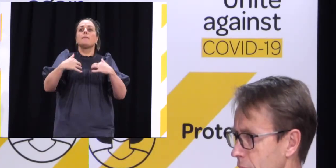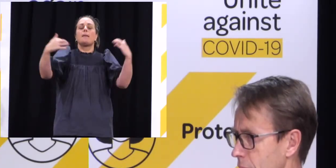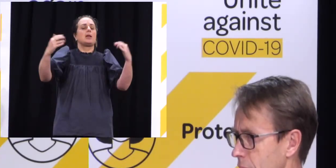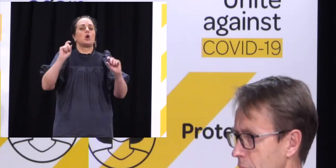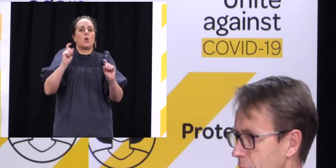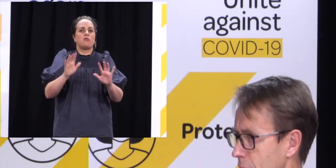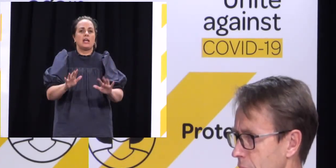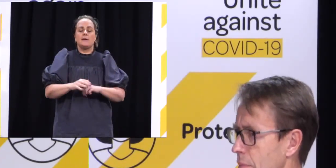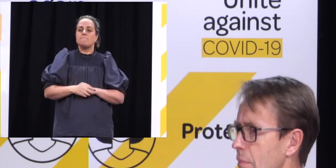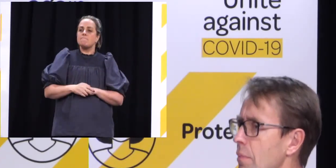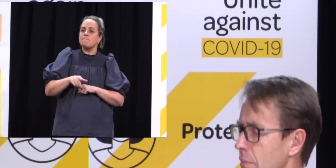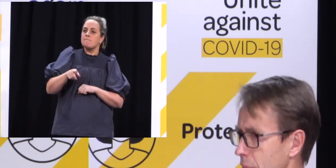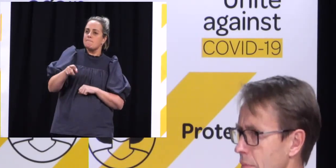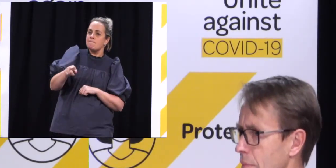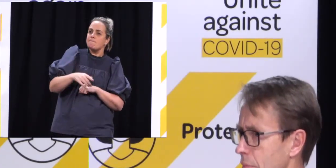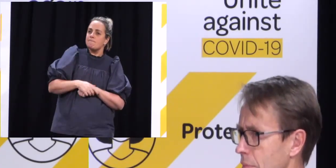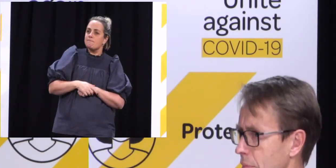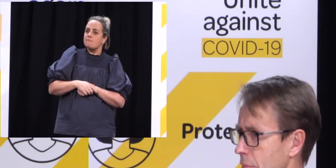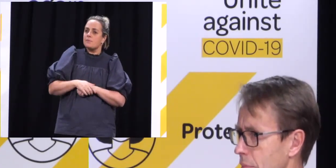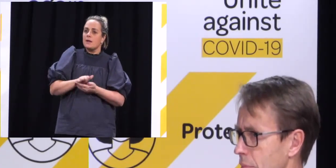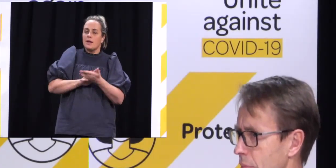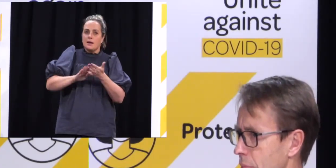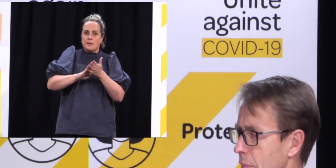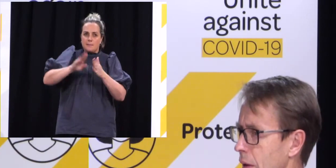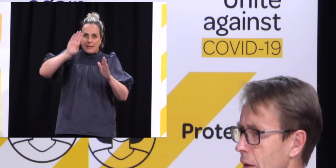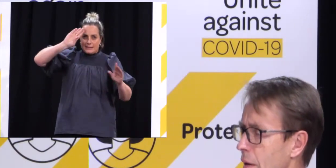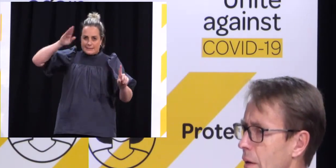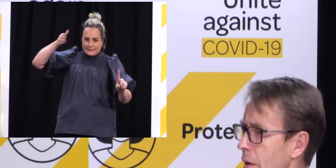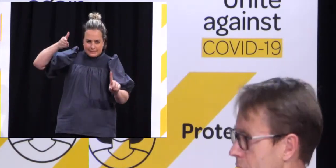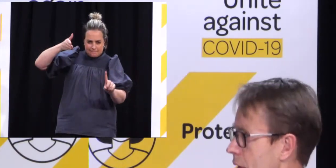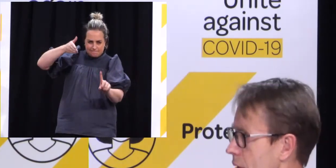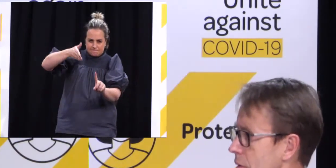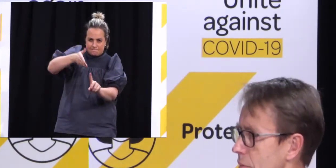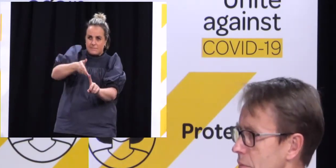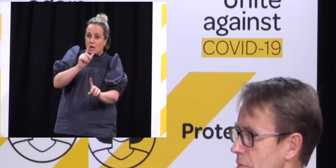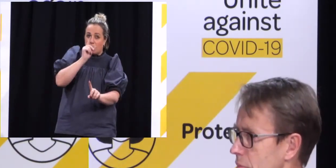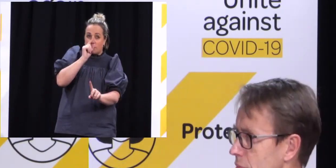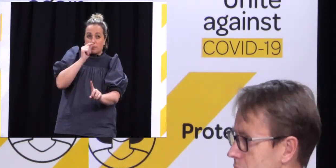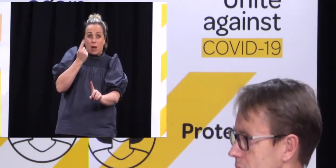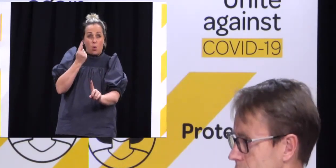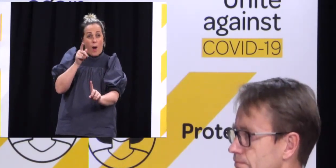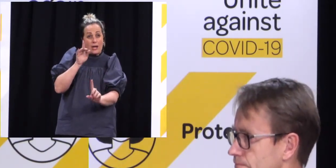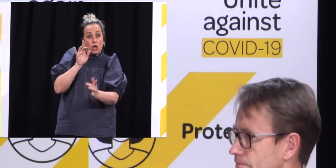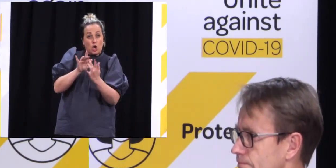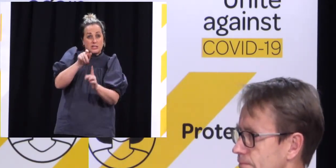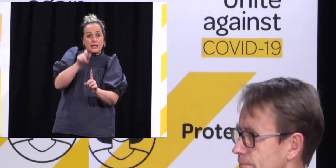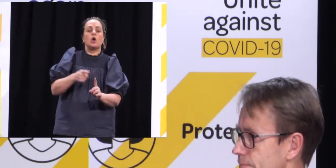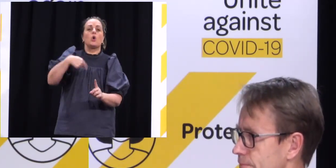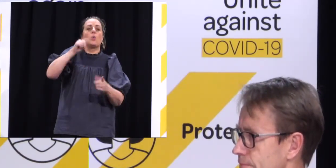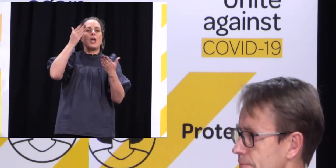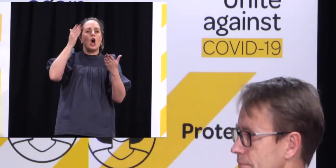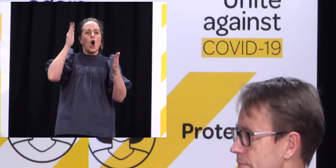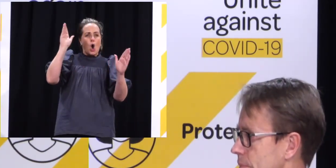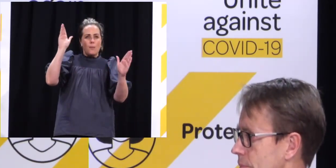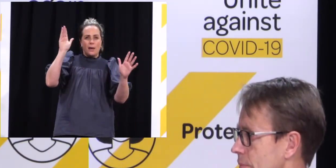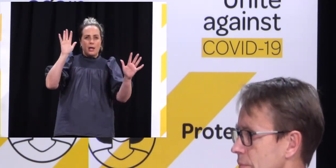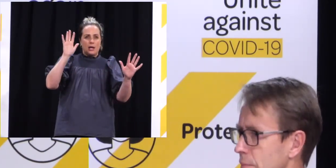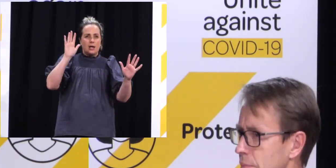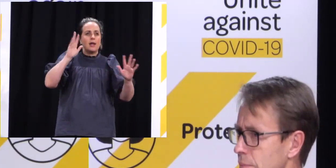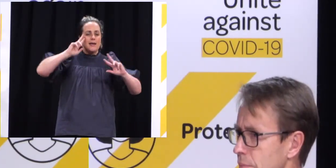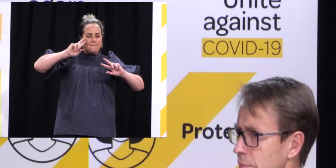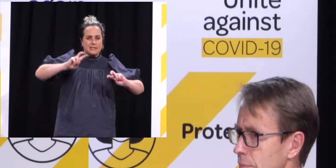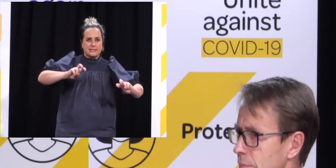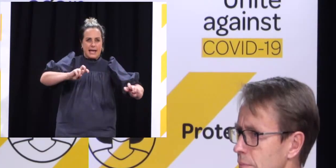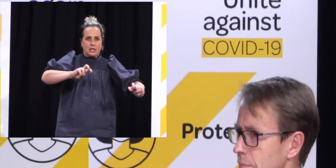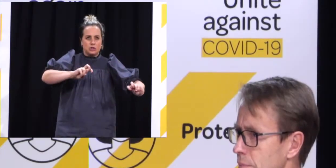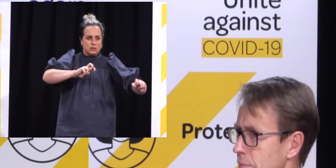Is that the most likely, or pretty much narrowing down to the only potential contact? We're keeping open the lines of